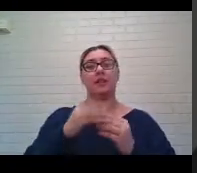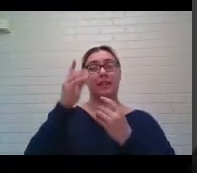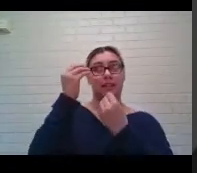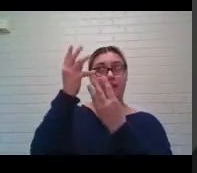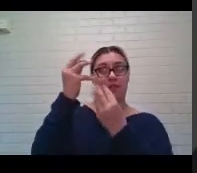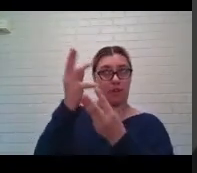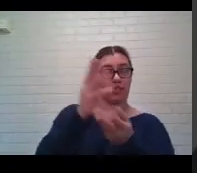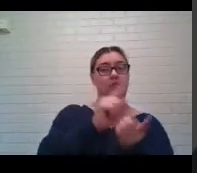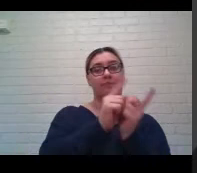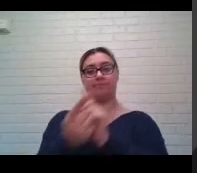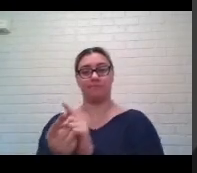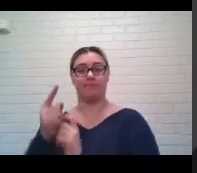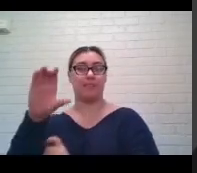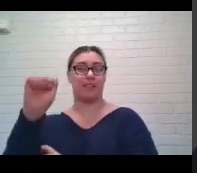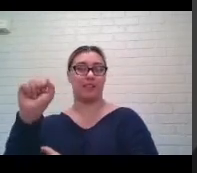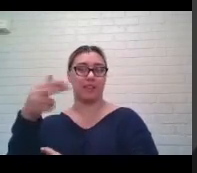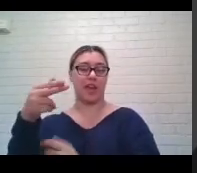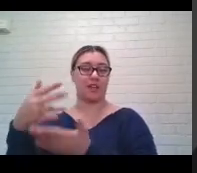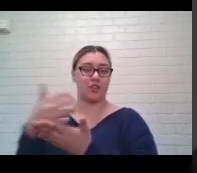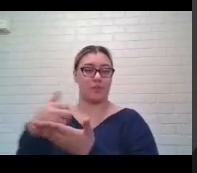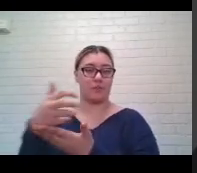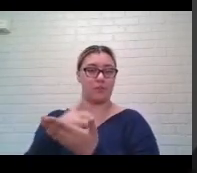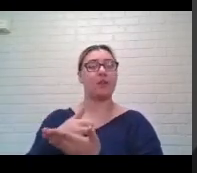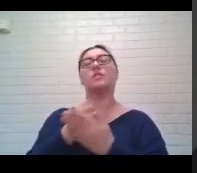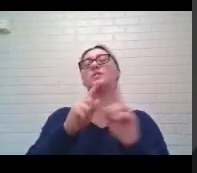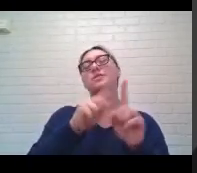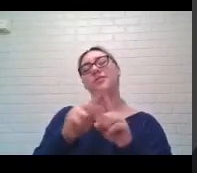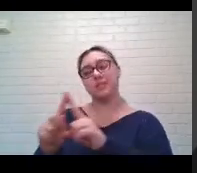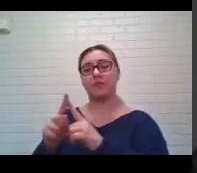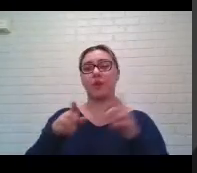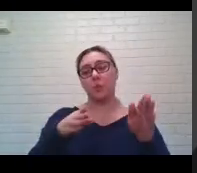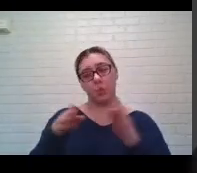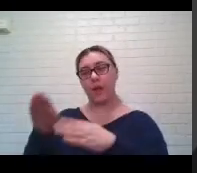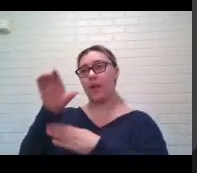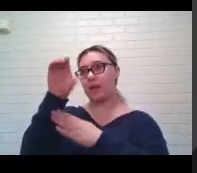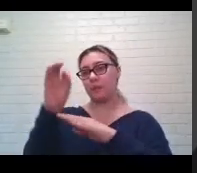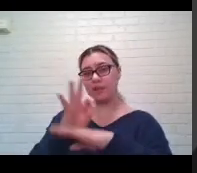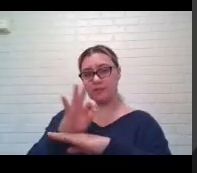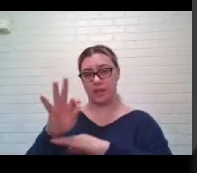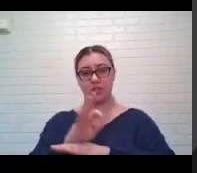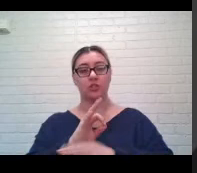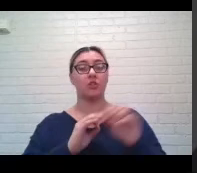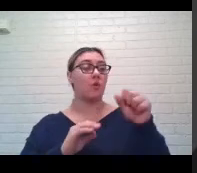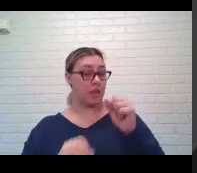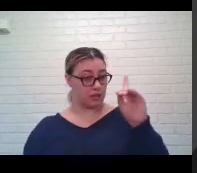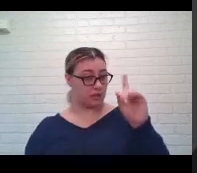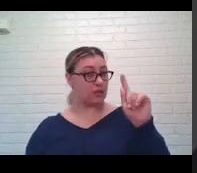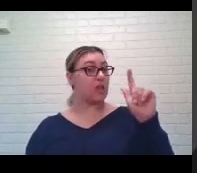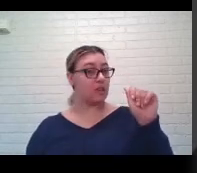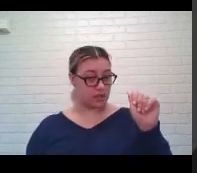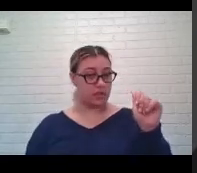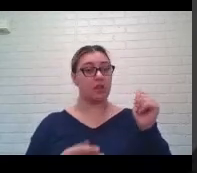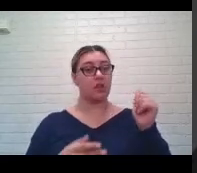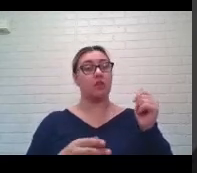like different ways of how companies function. One is, of course, using this data for ads and